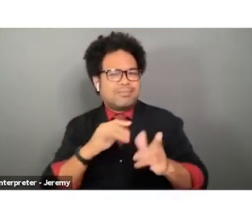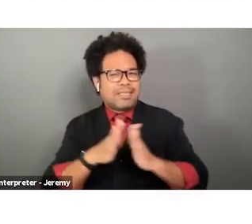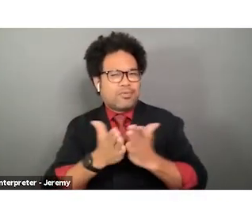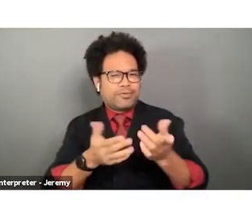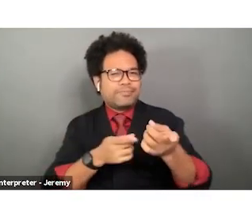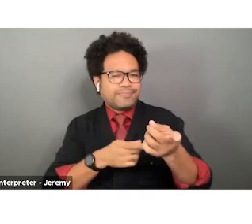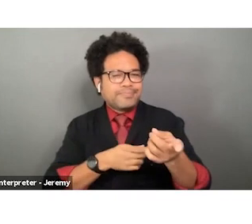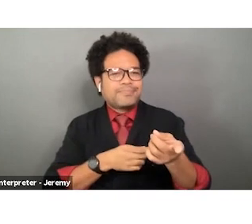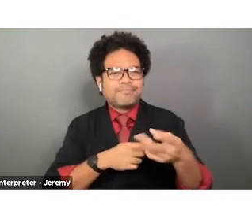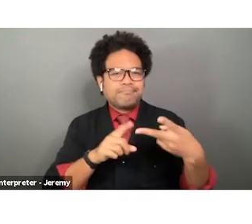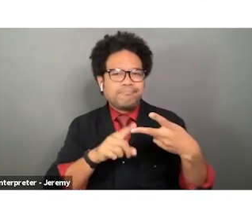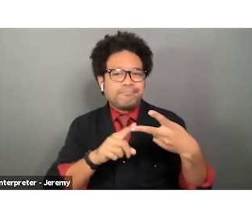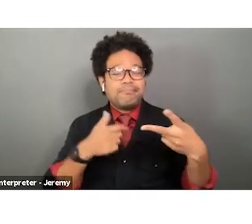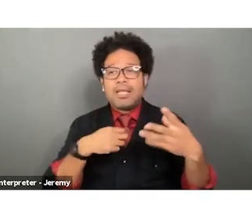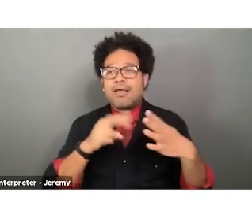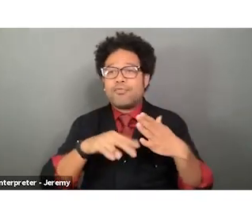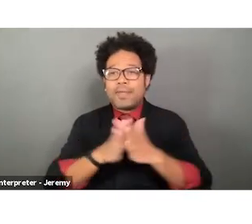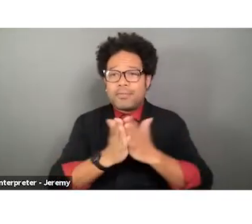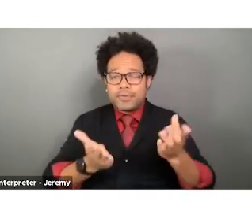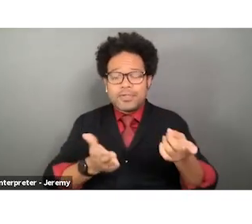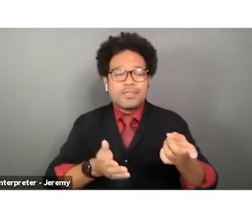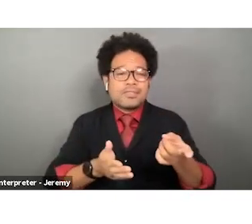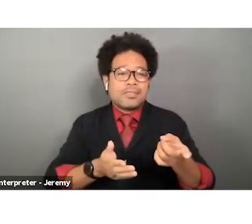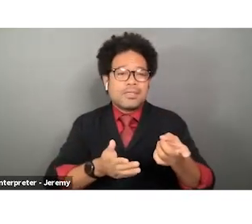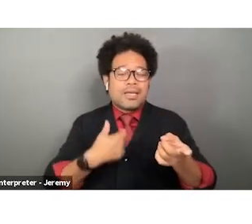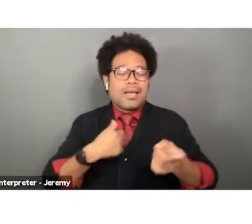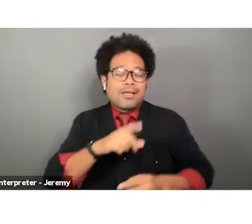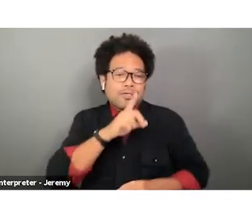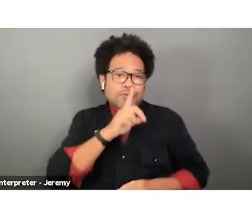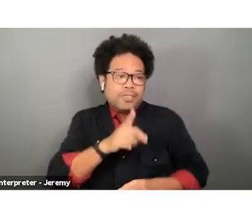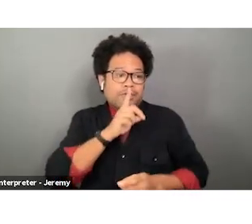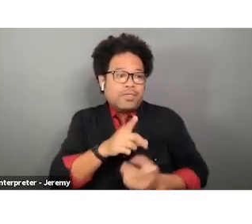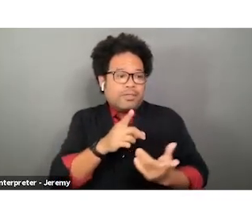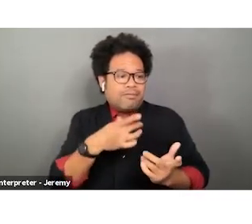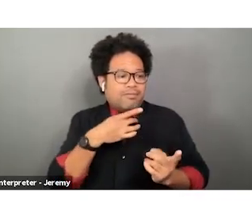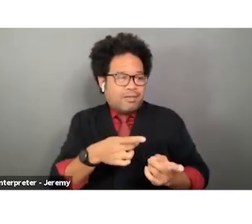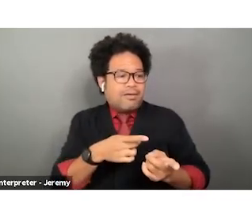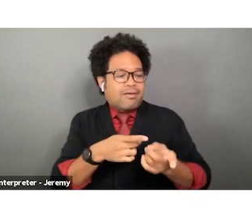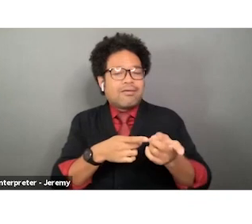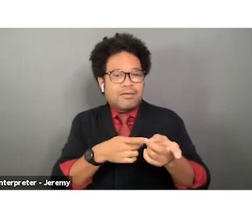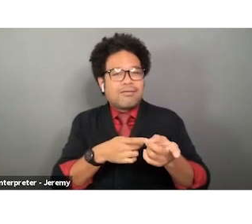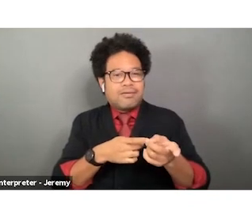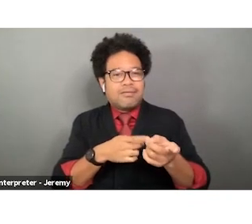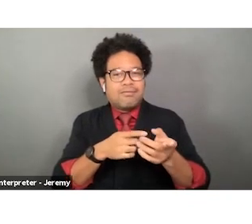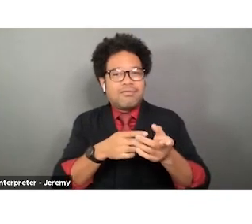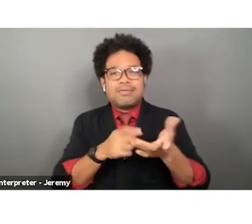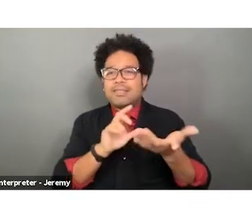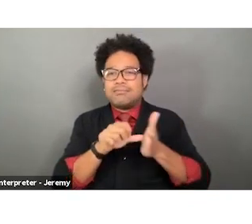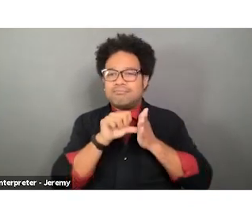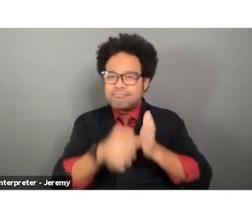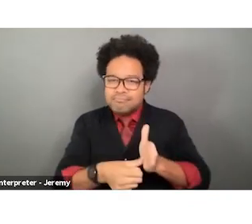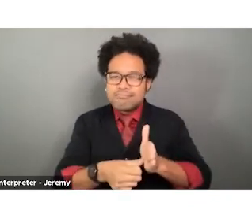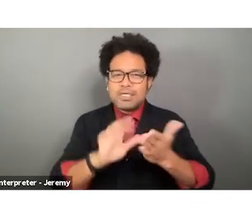Kaba. I've read this book, and what I really, really like about it is the emphasis on community care